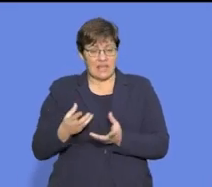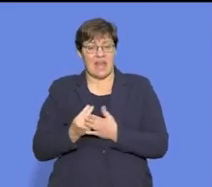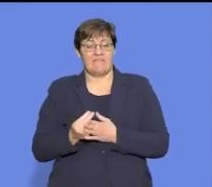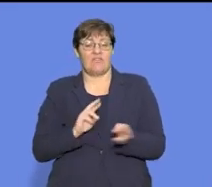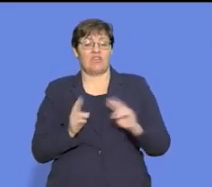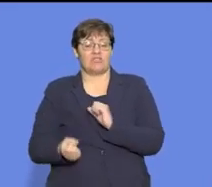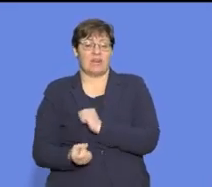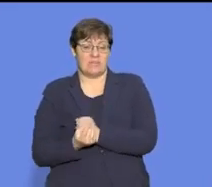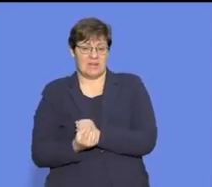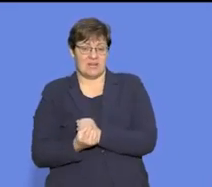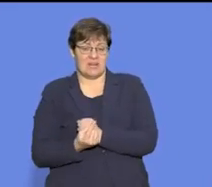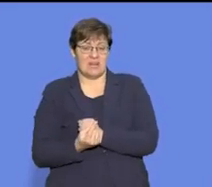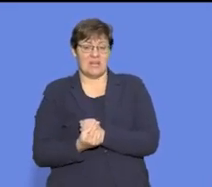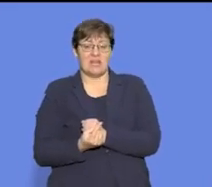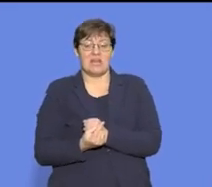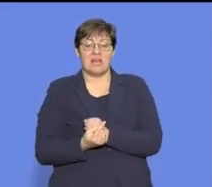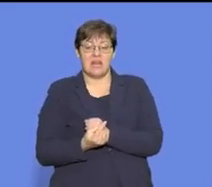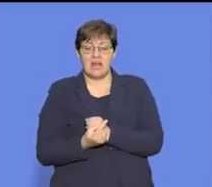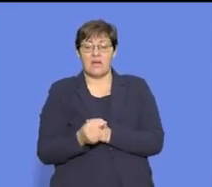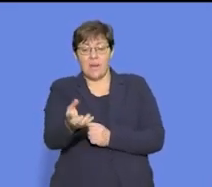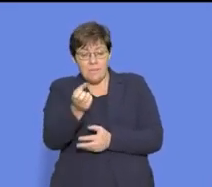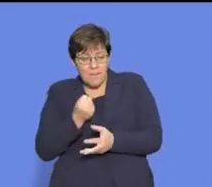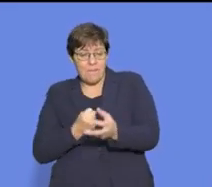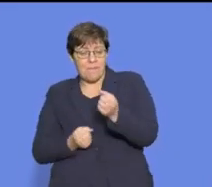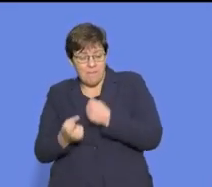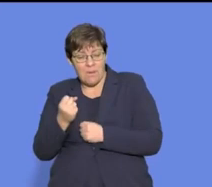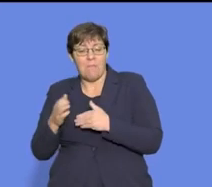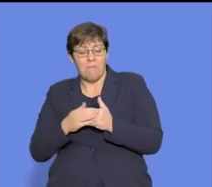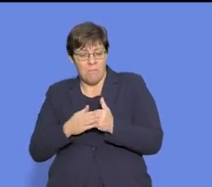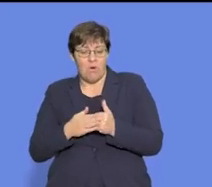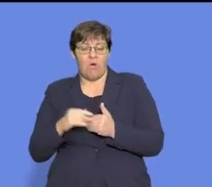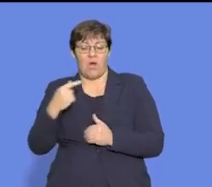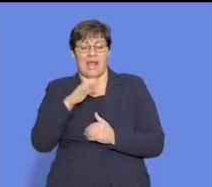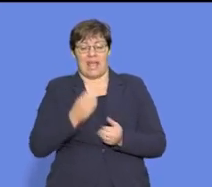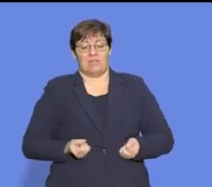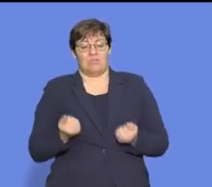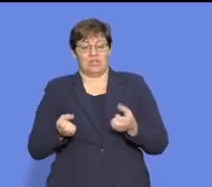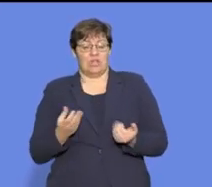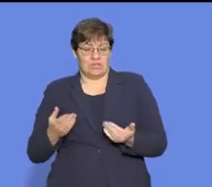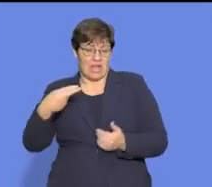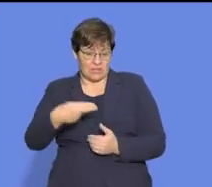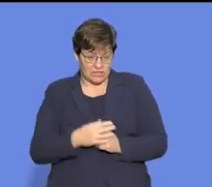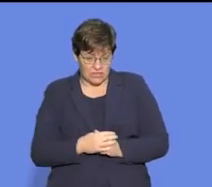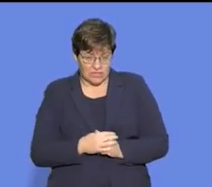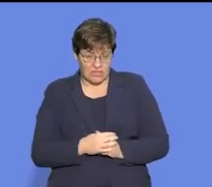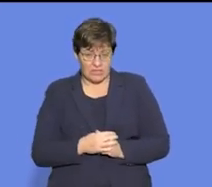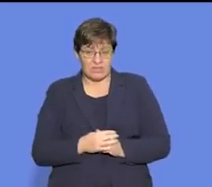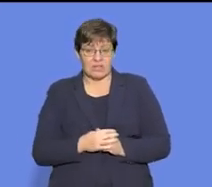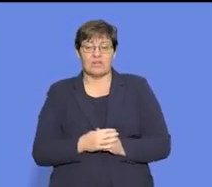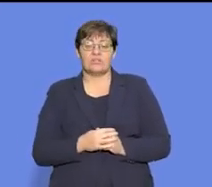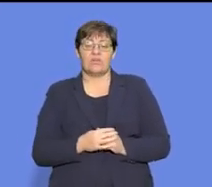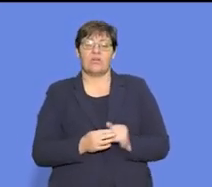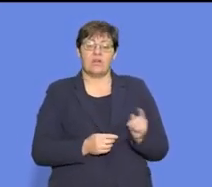the cathode there is a reaction where the acid is gaining electrons to produce more hydrogen gas, where over